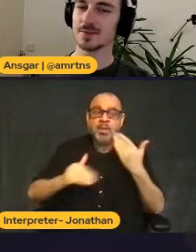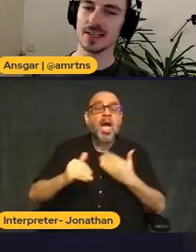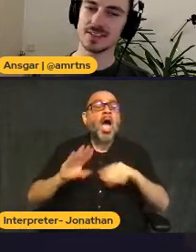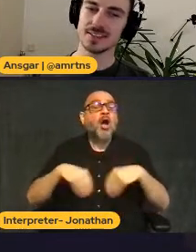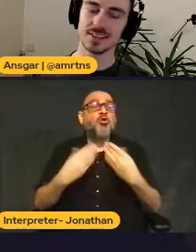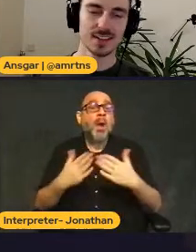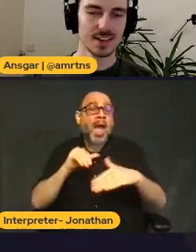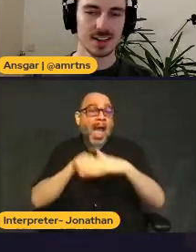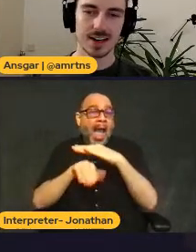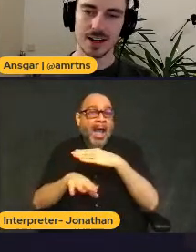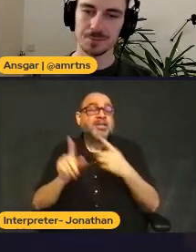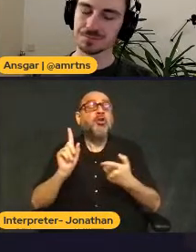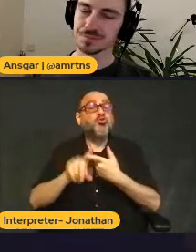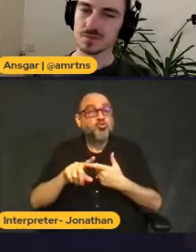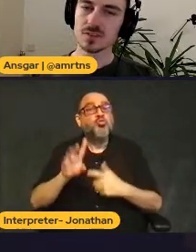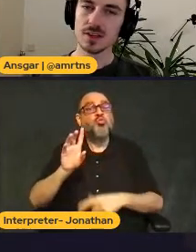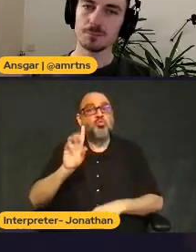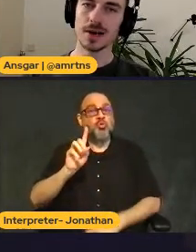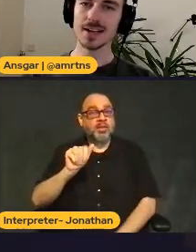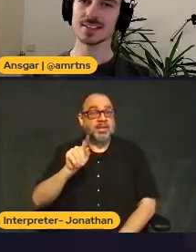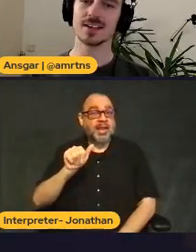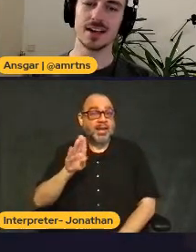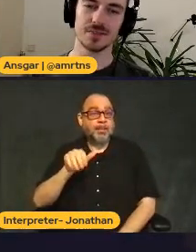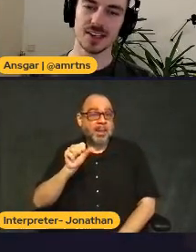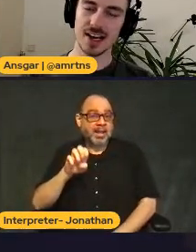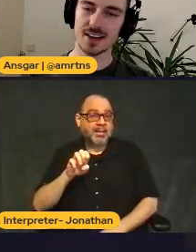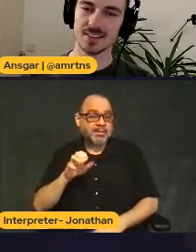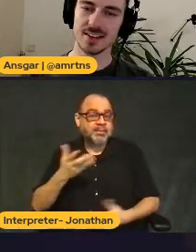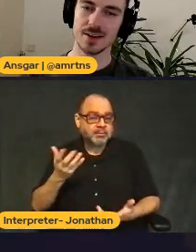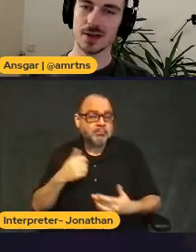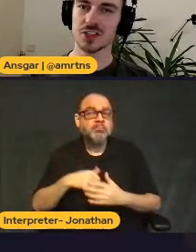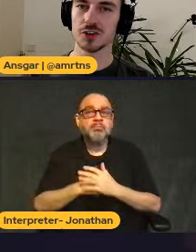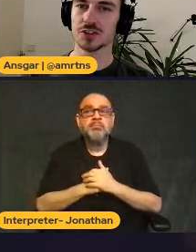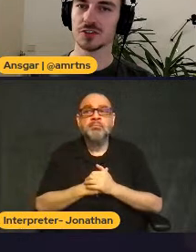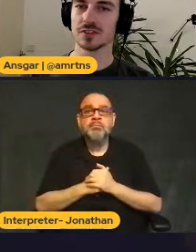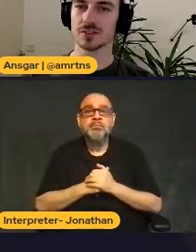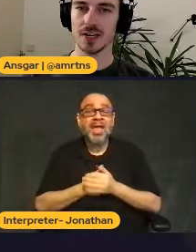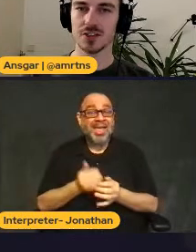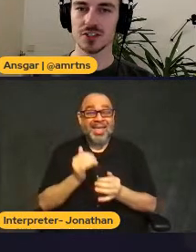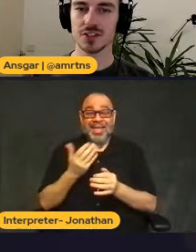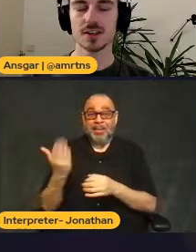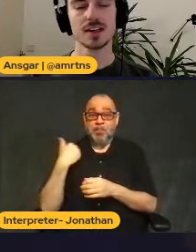the database. But the last time I showed